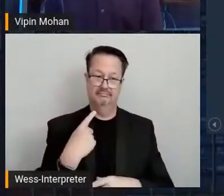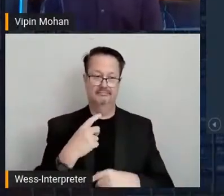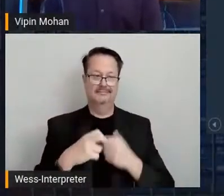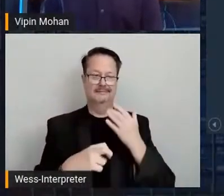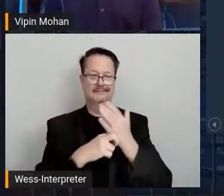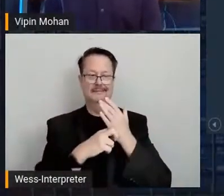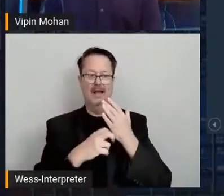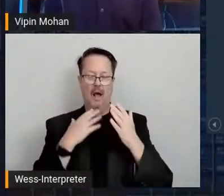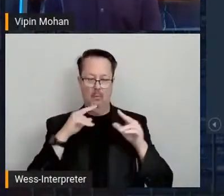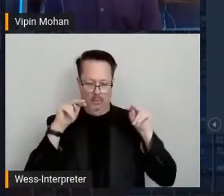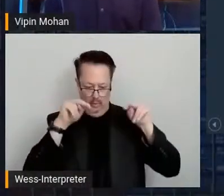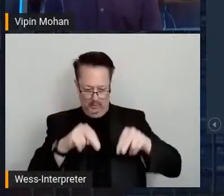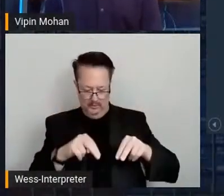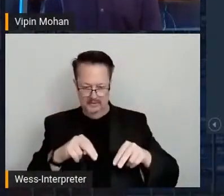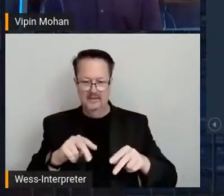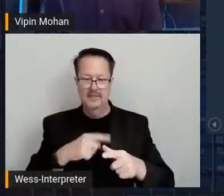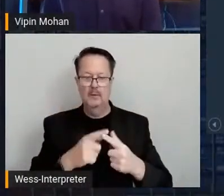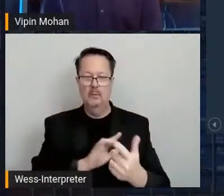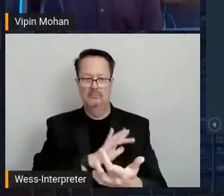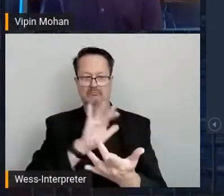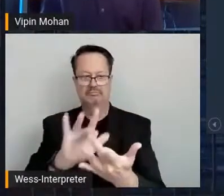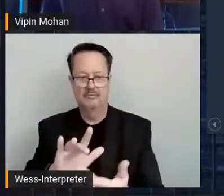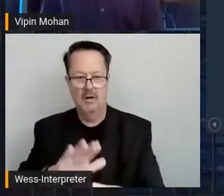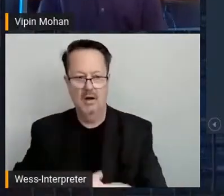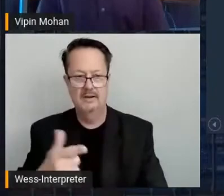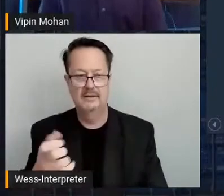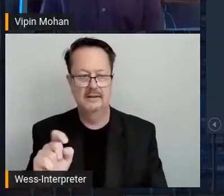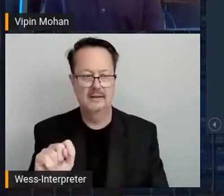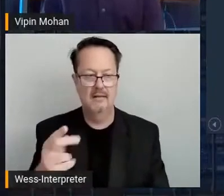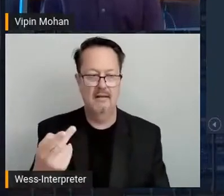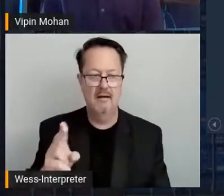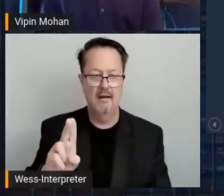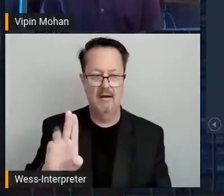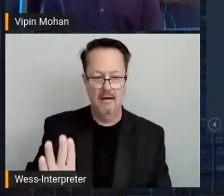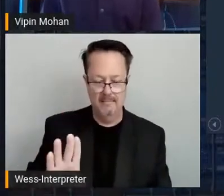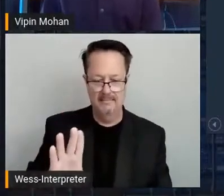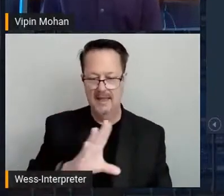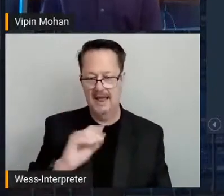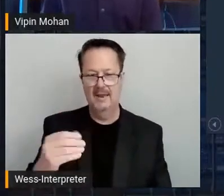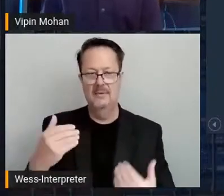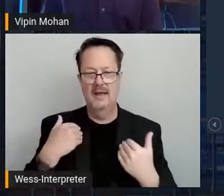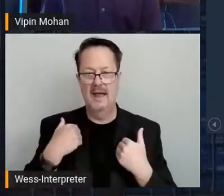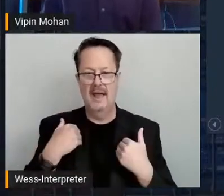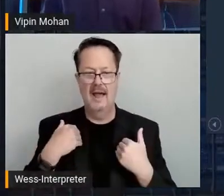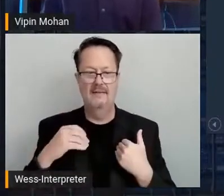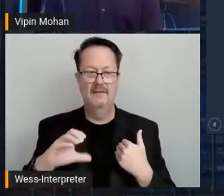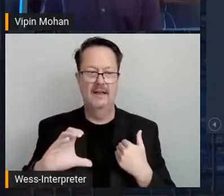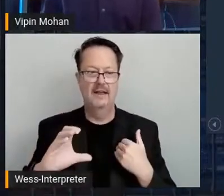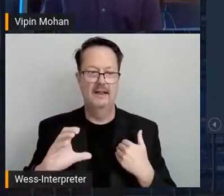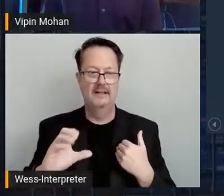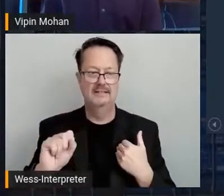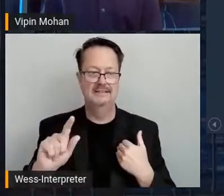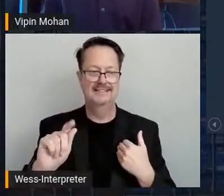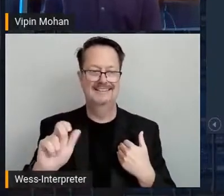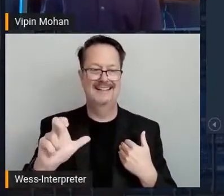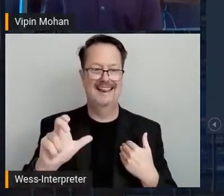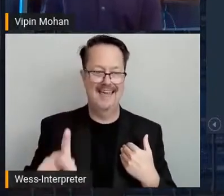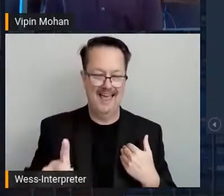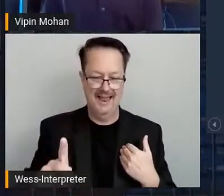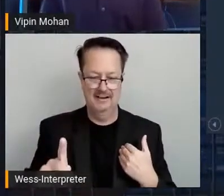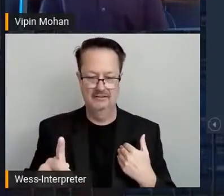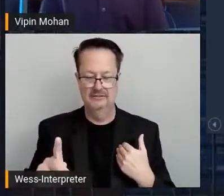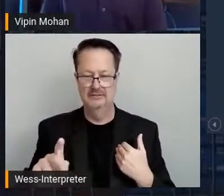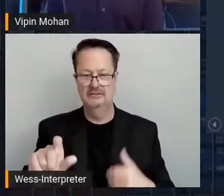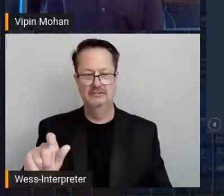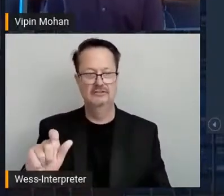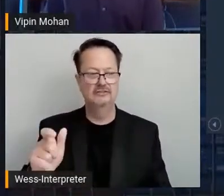we'll definitely be love to engage with you on GitHub. And we have a Slack channel on the Kubernetes Slack workspace.